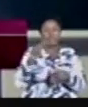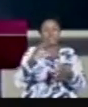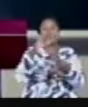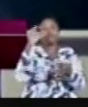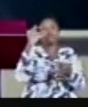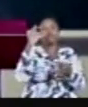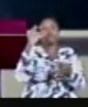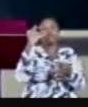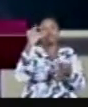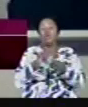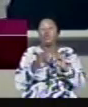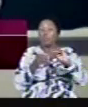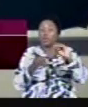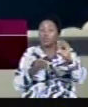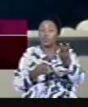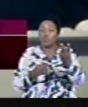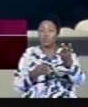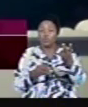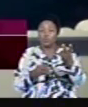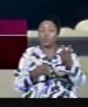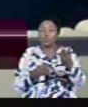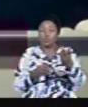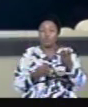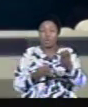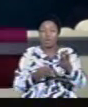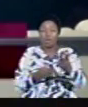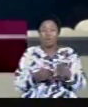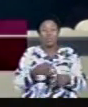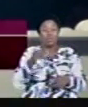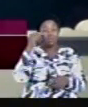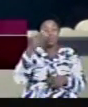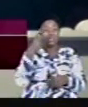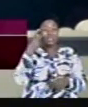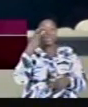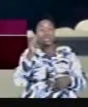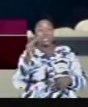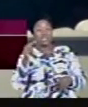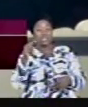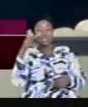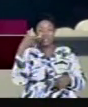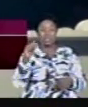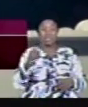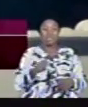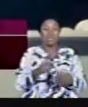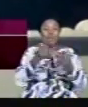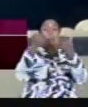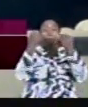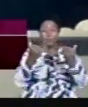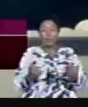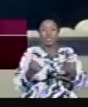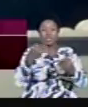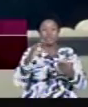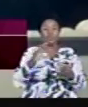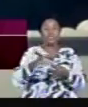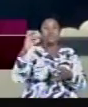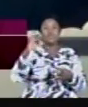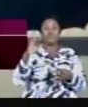Number two, perceiving the presence of the Spirit. Number